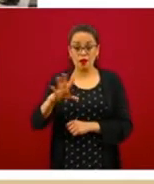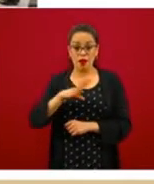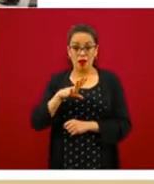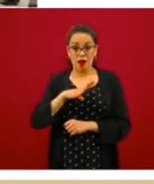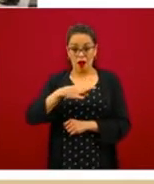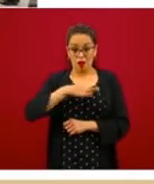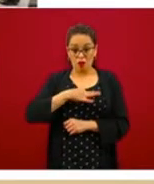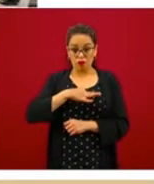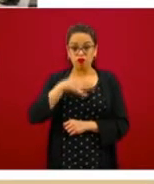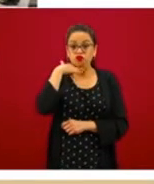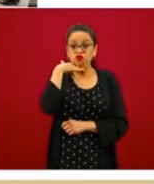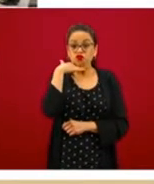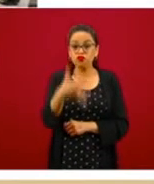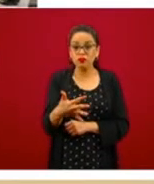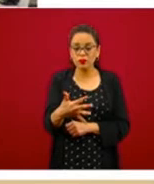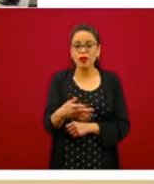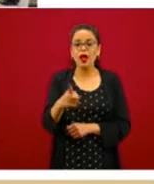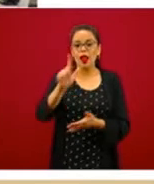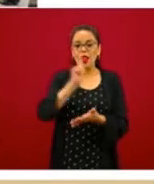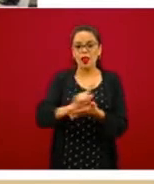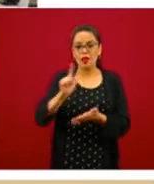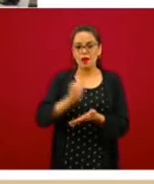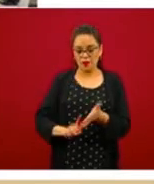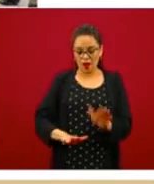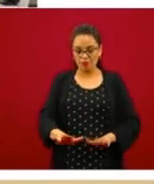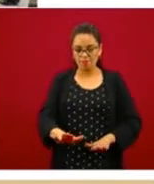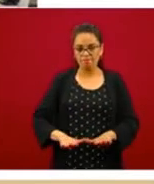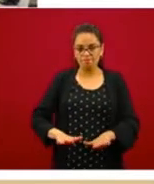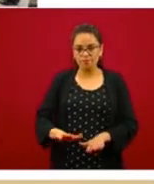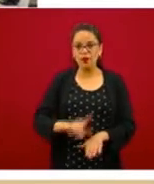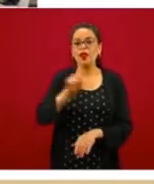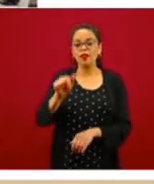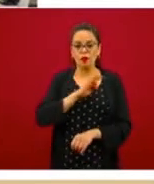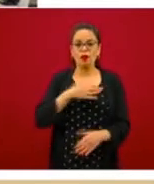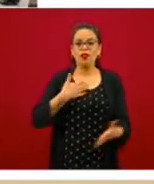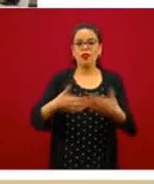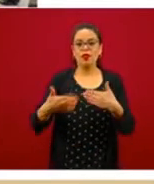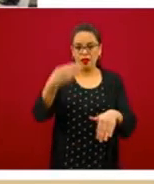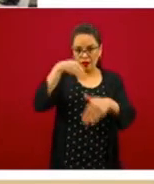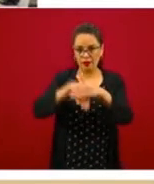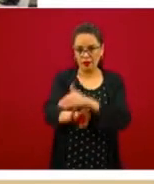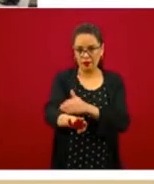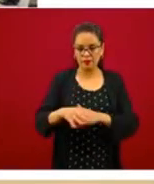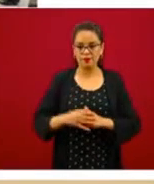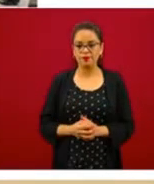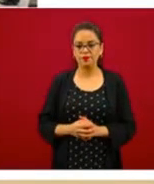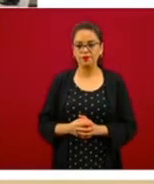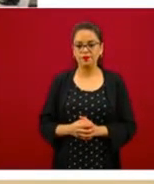that we contaminados can se clean limpien contaminated shoes al pasar before por ellos. entering Los filtros the vehiculares, las facilities.